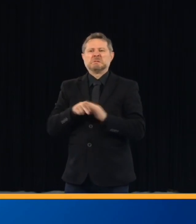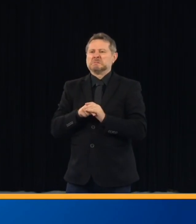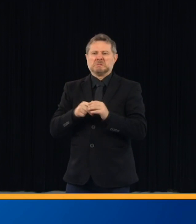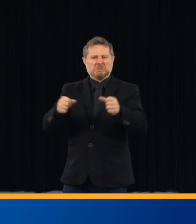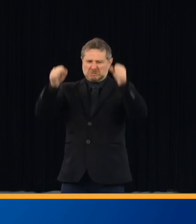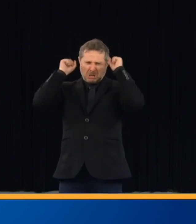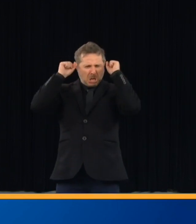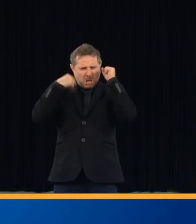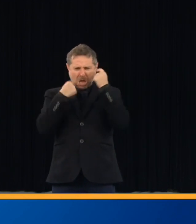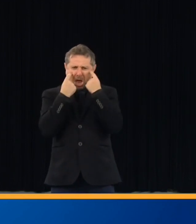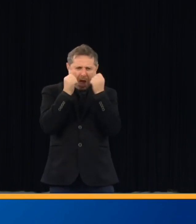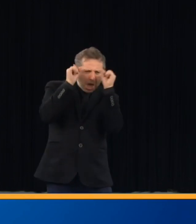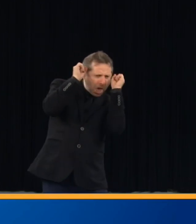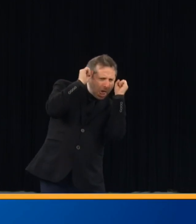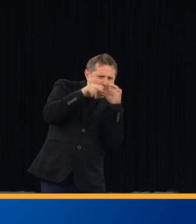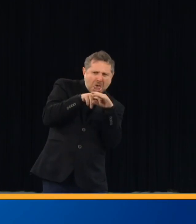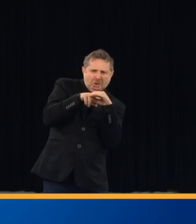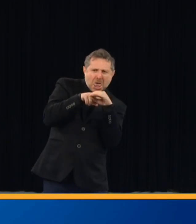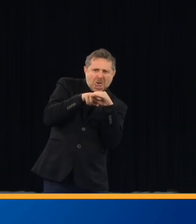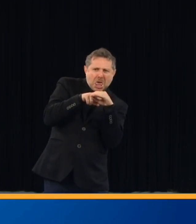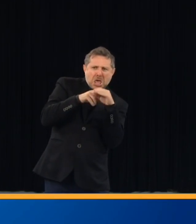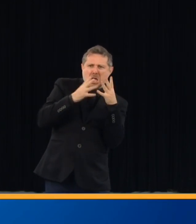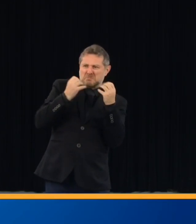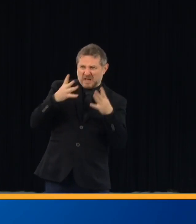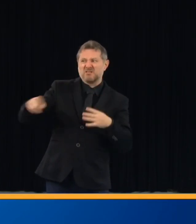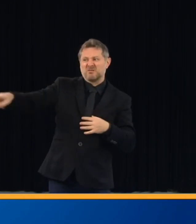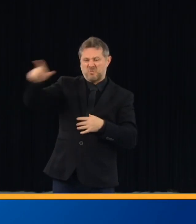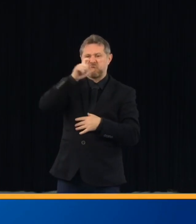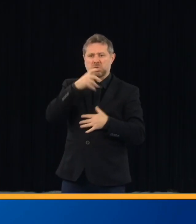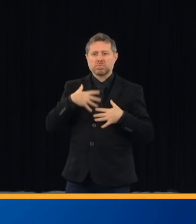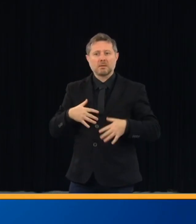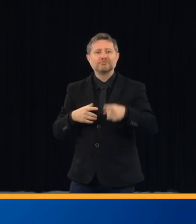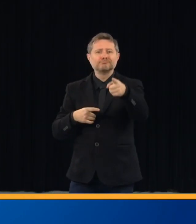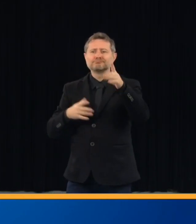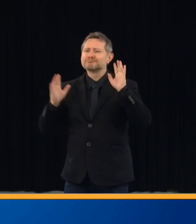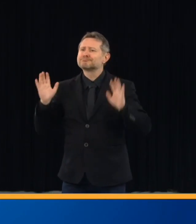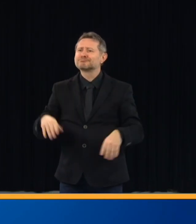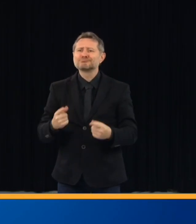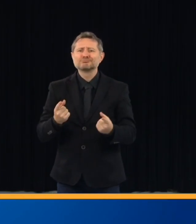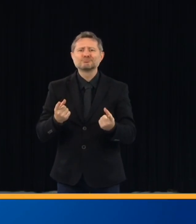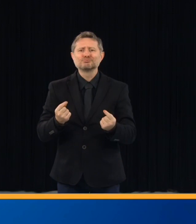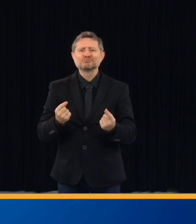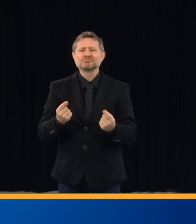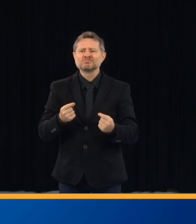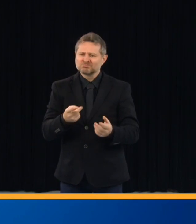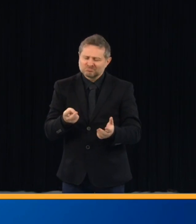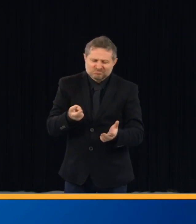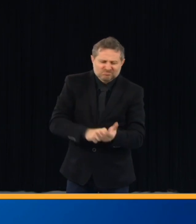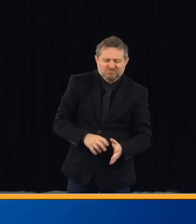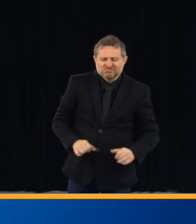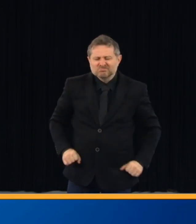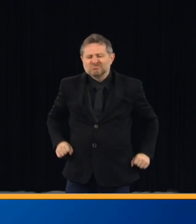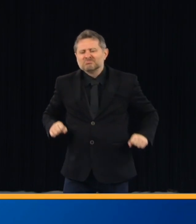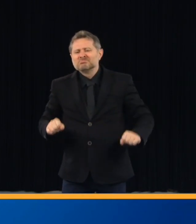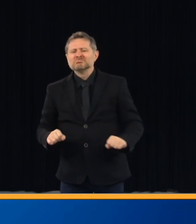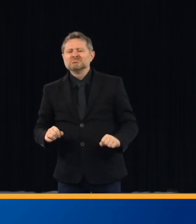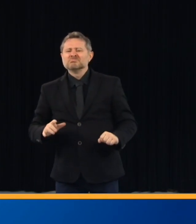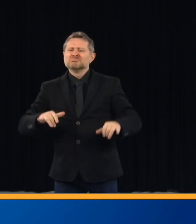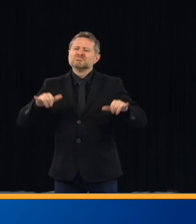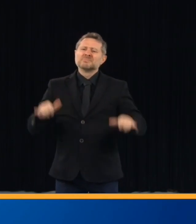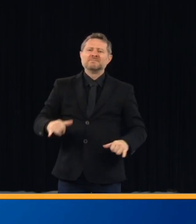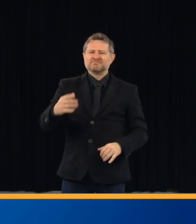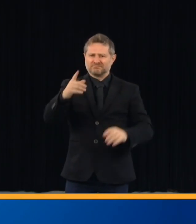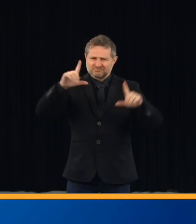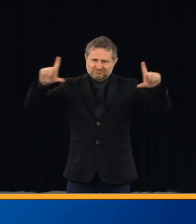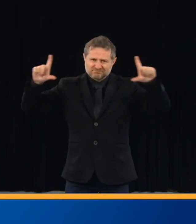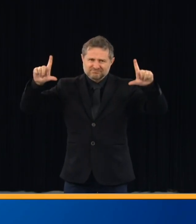and just lay there. For you to get up, do that show, share with